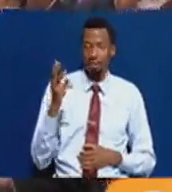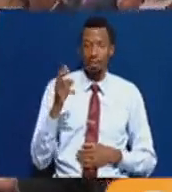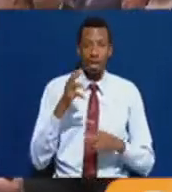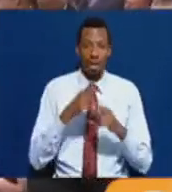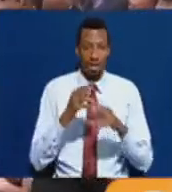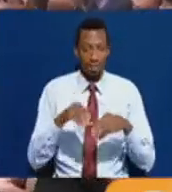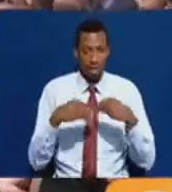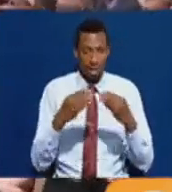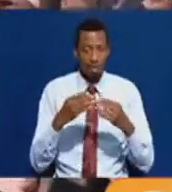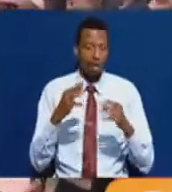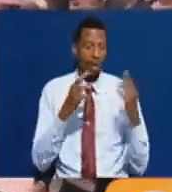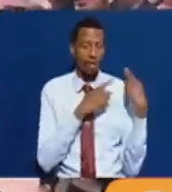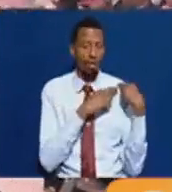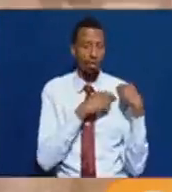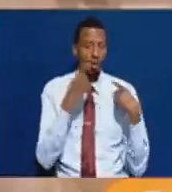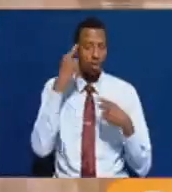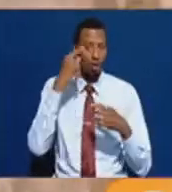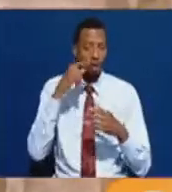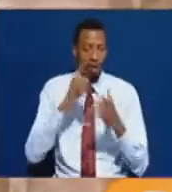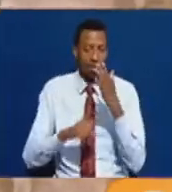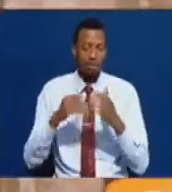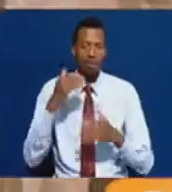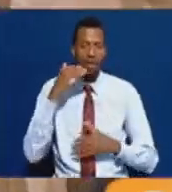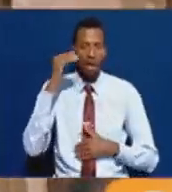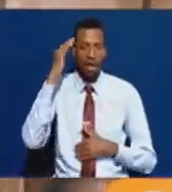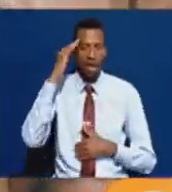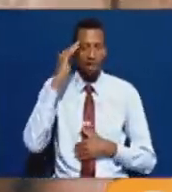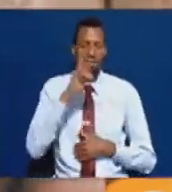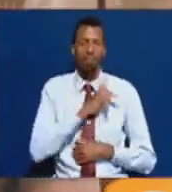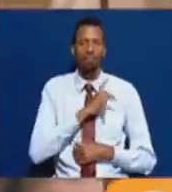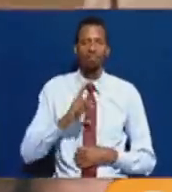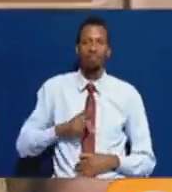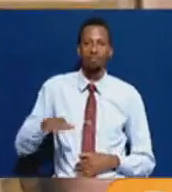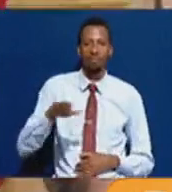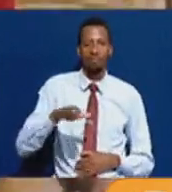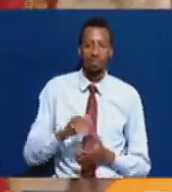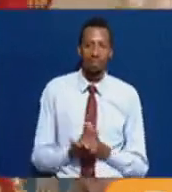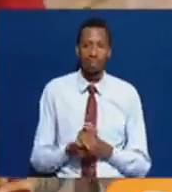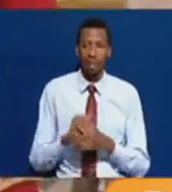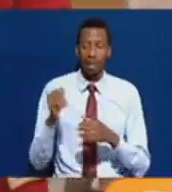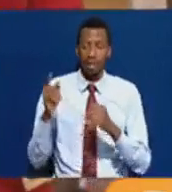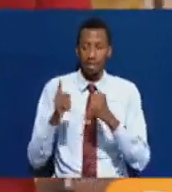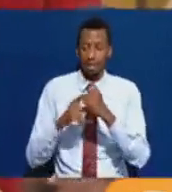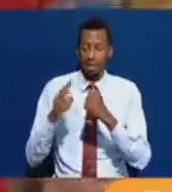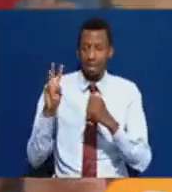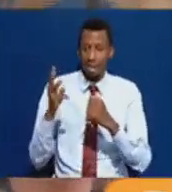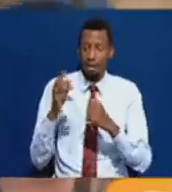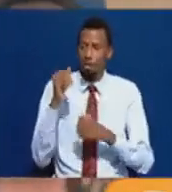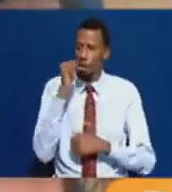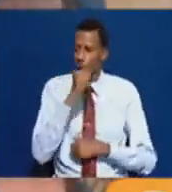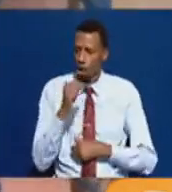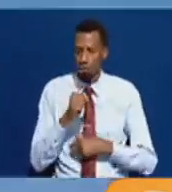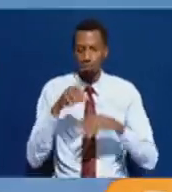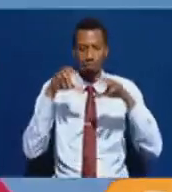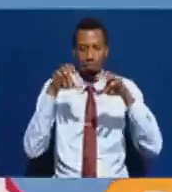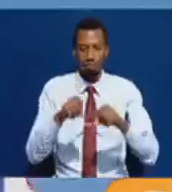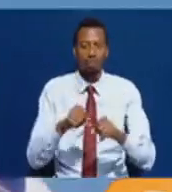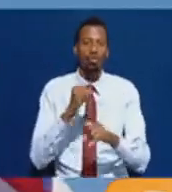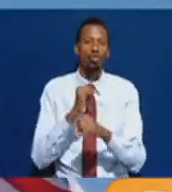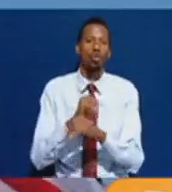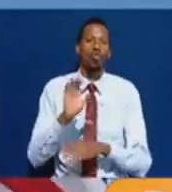head of the kingdom. Charles became the 63rd monarch of the United Kingdom and the oldest one to ascend to the throne.